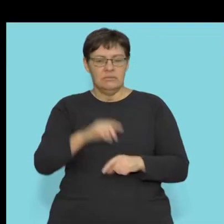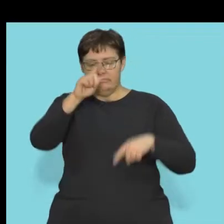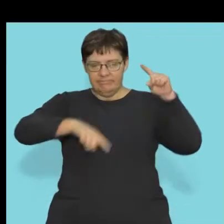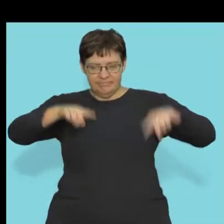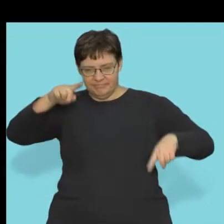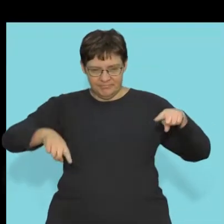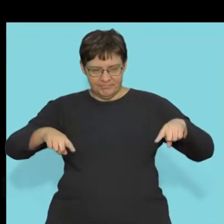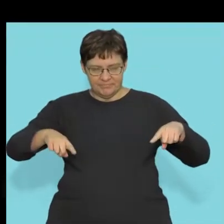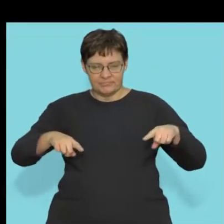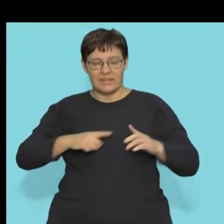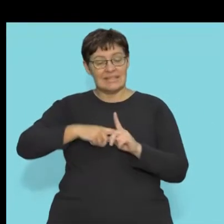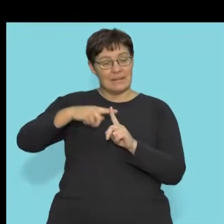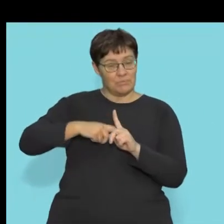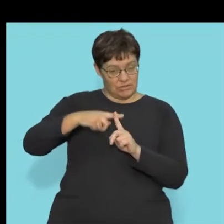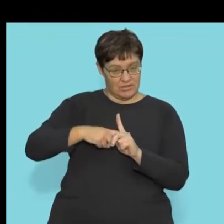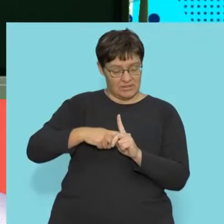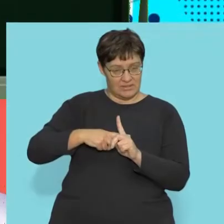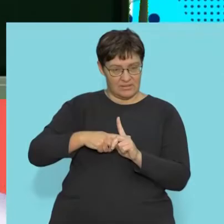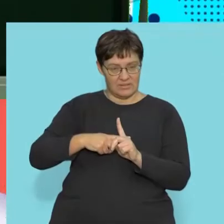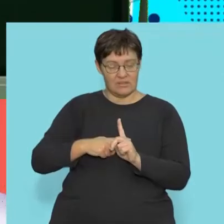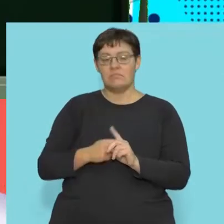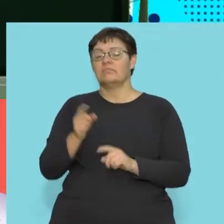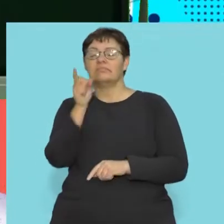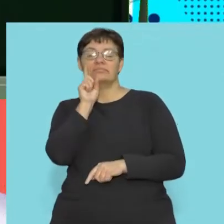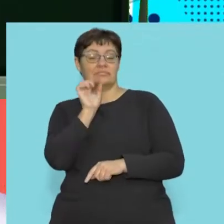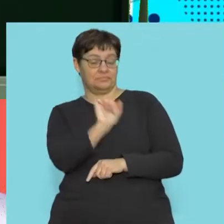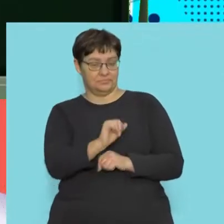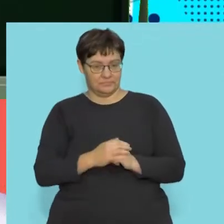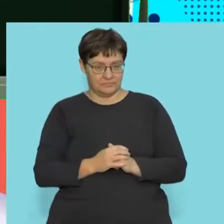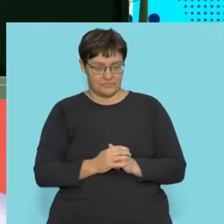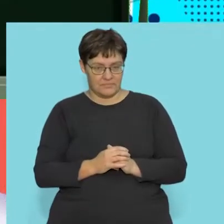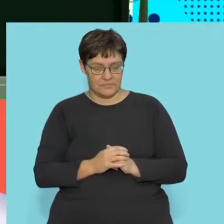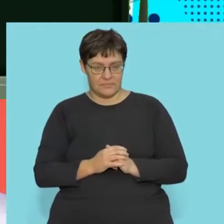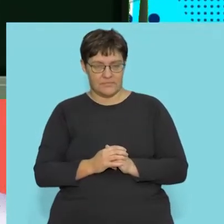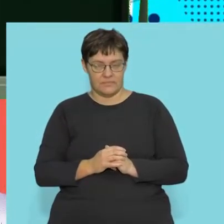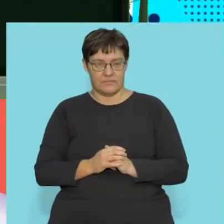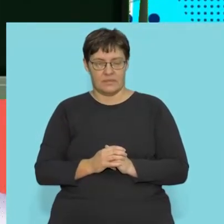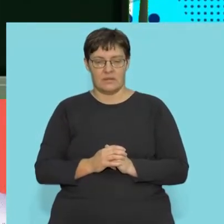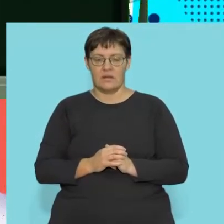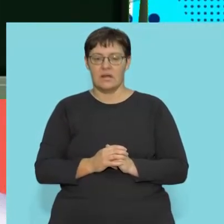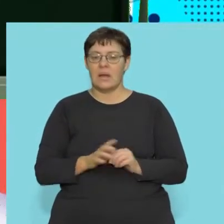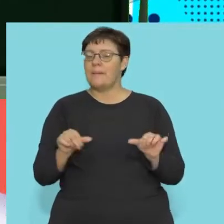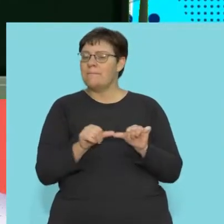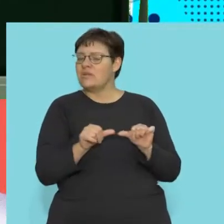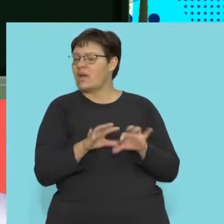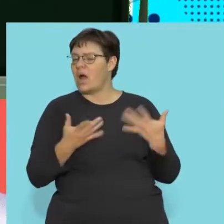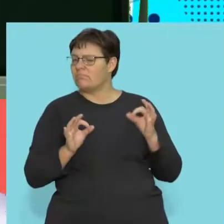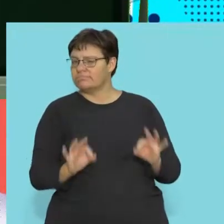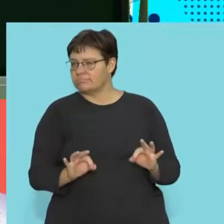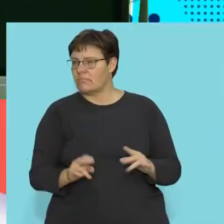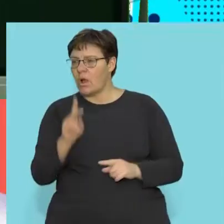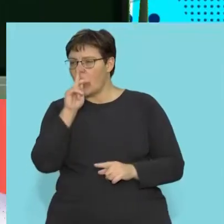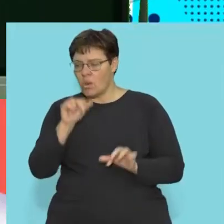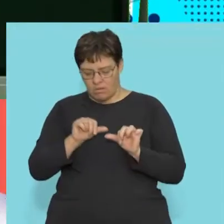different treatments in terms of temperature is what is being tested. And the way in which we measure the effectiveness is